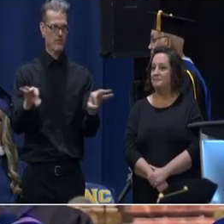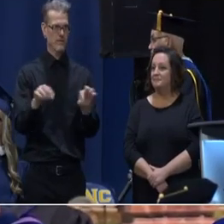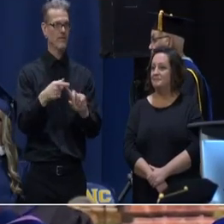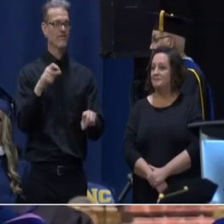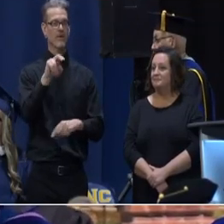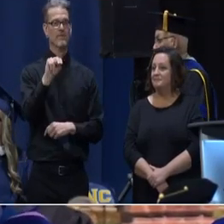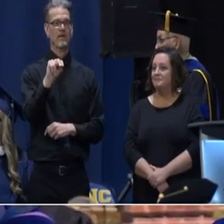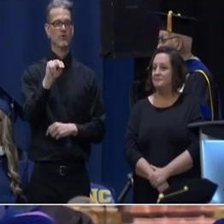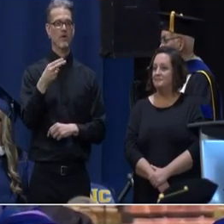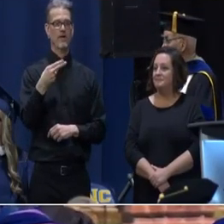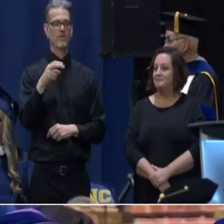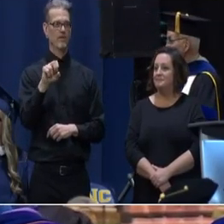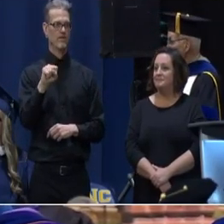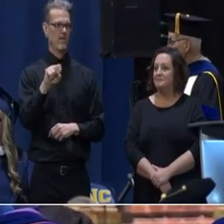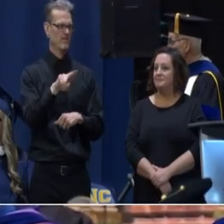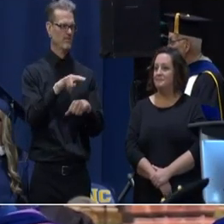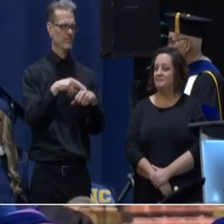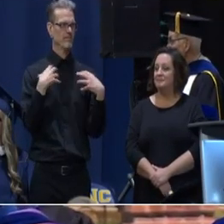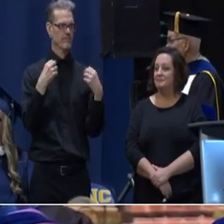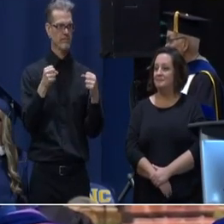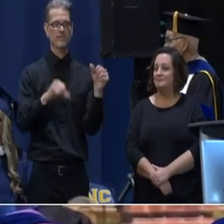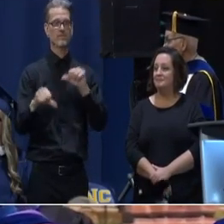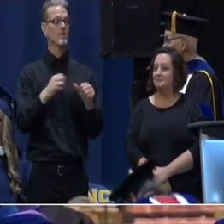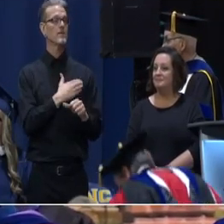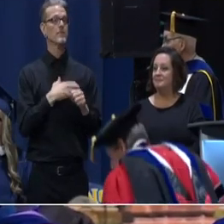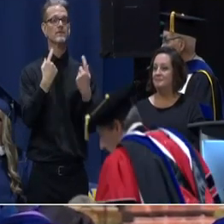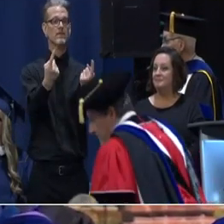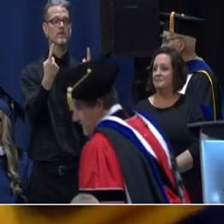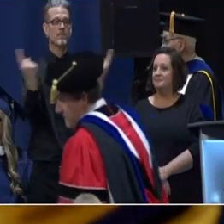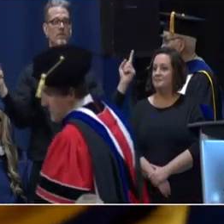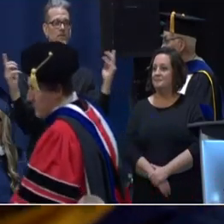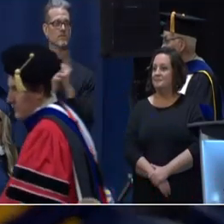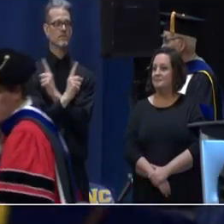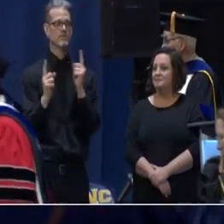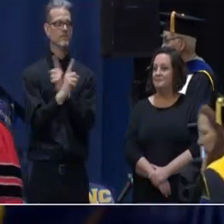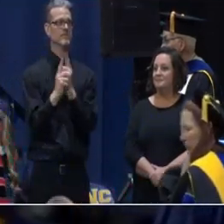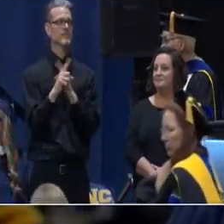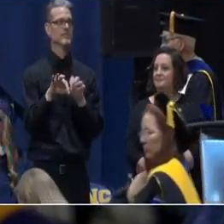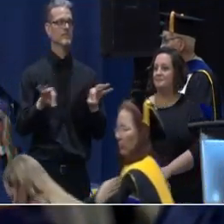Health Sciences please come forward to receive your diplomas.